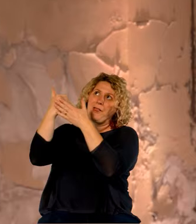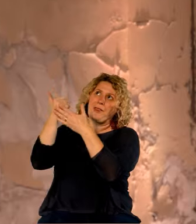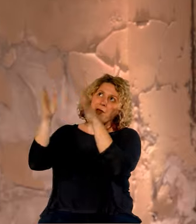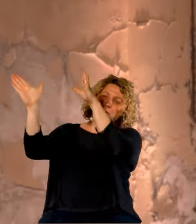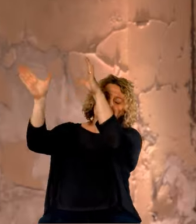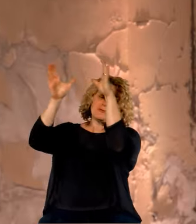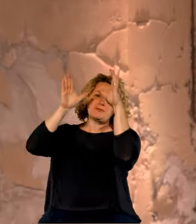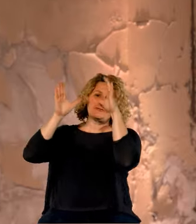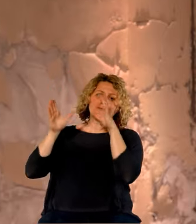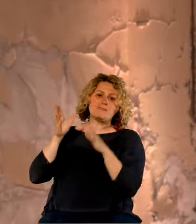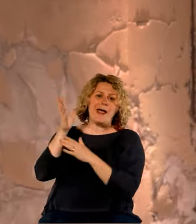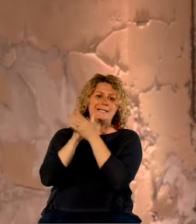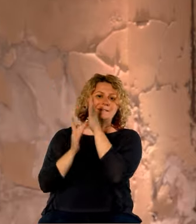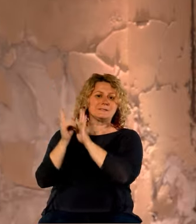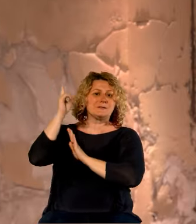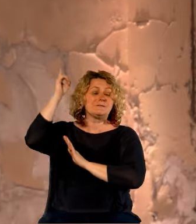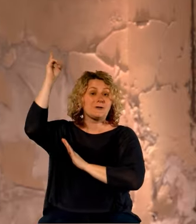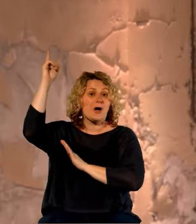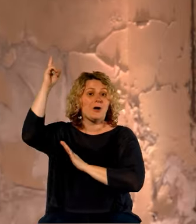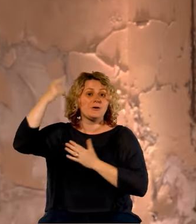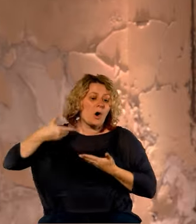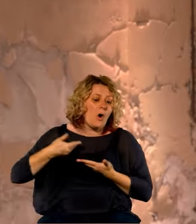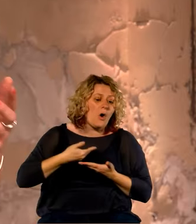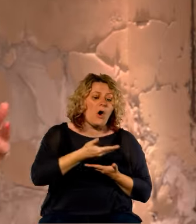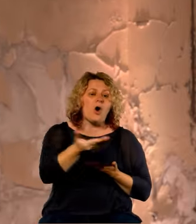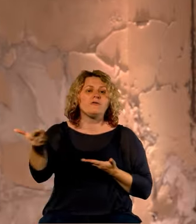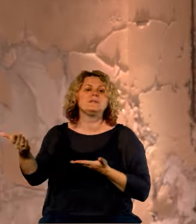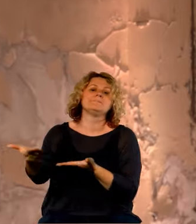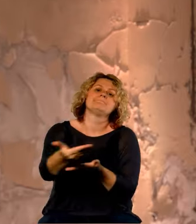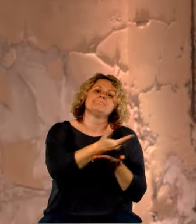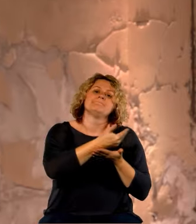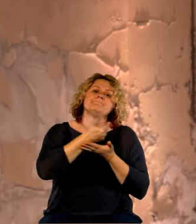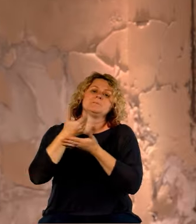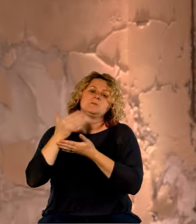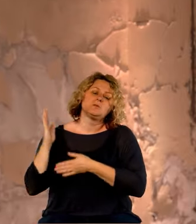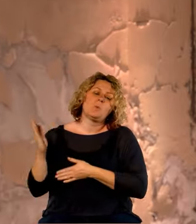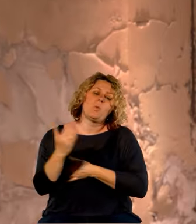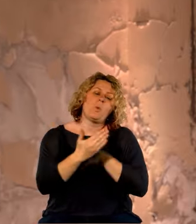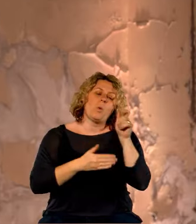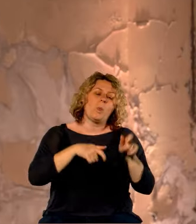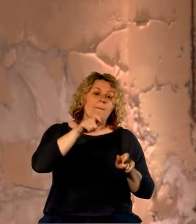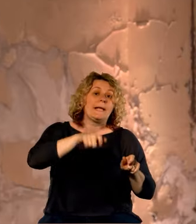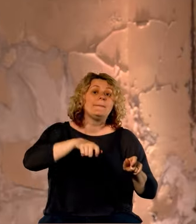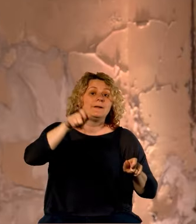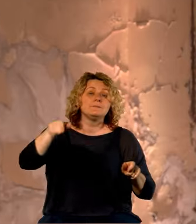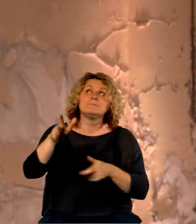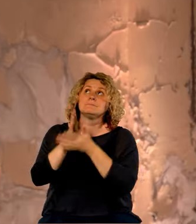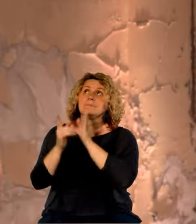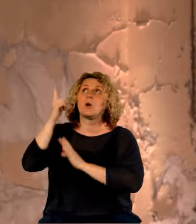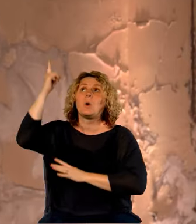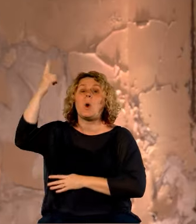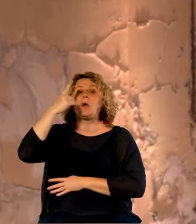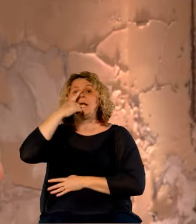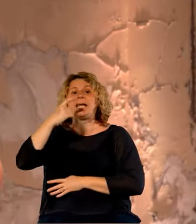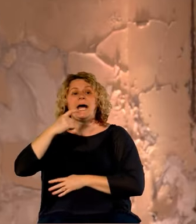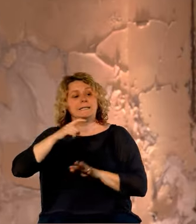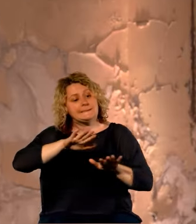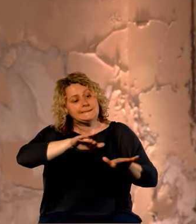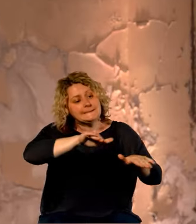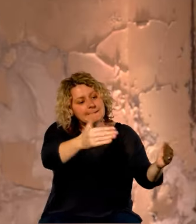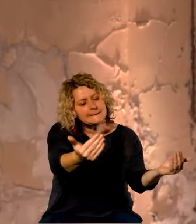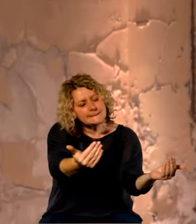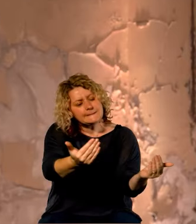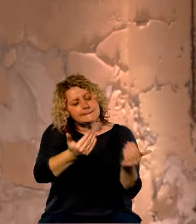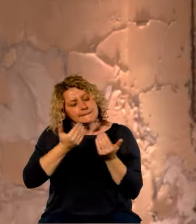offers salvation to all people. There is no one beyond God's reach, and it's by his